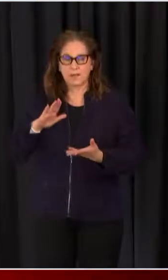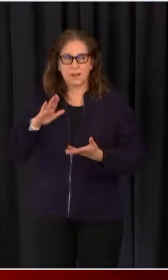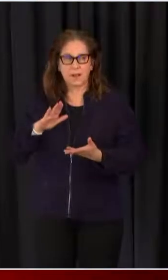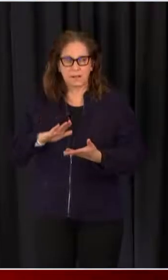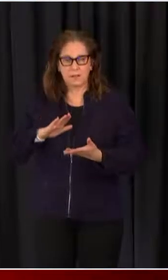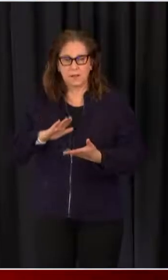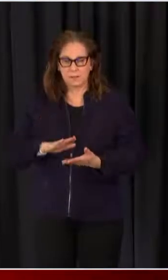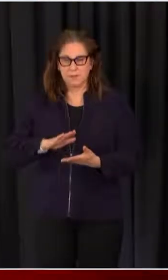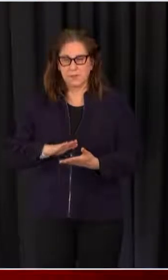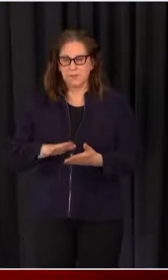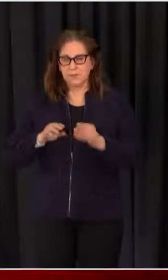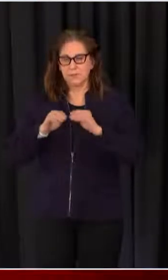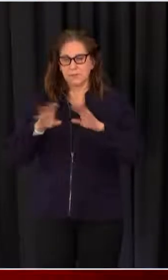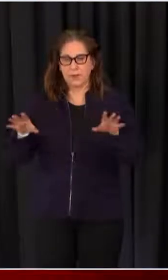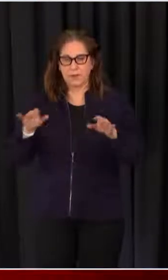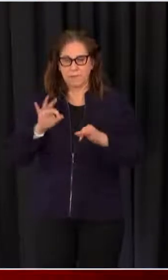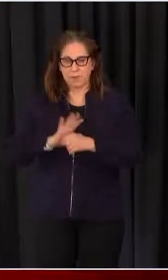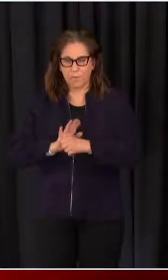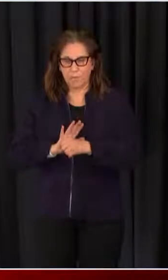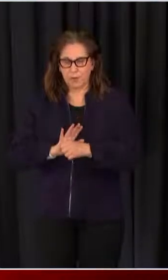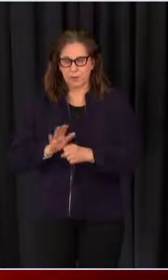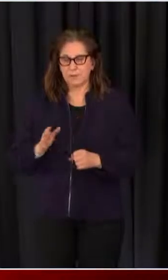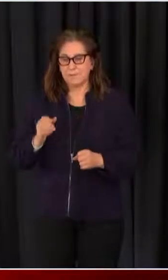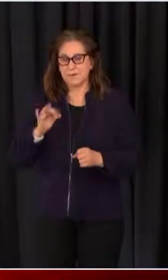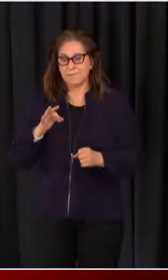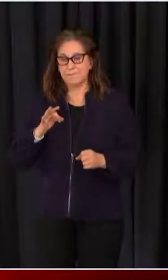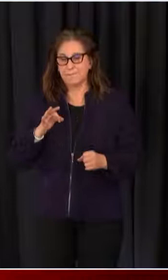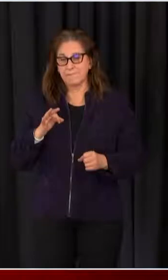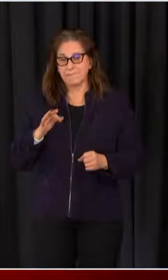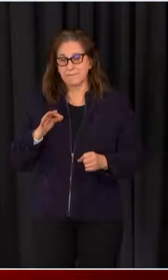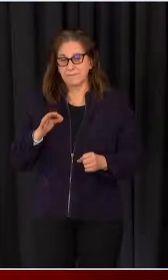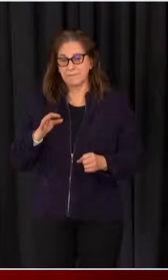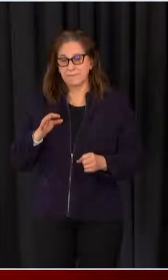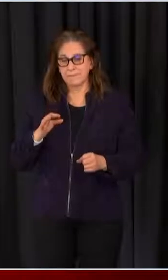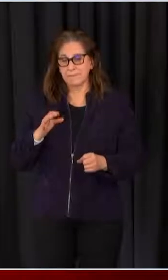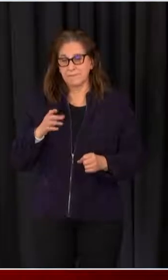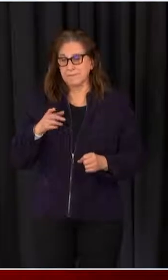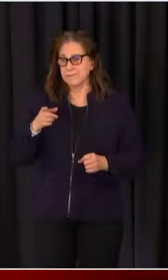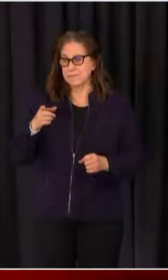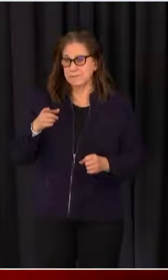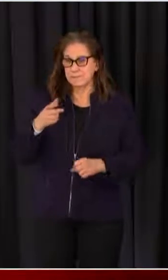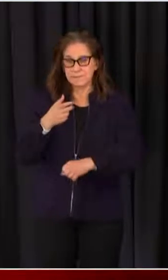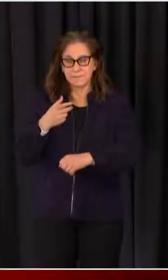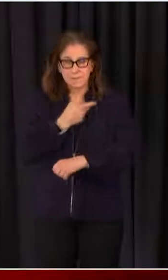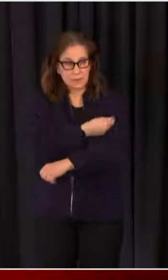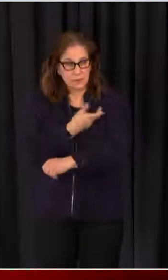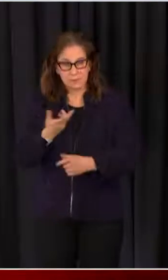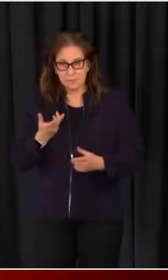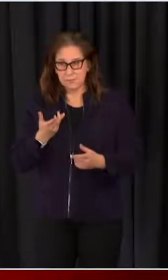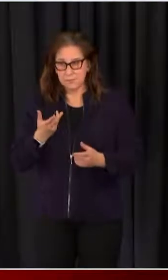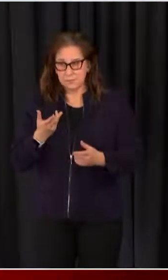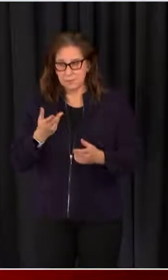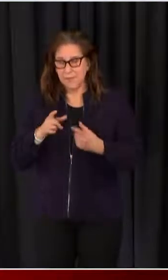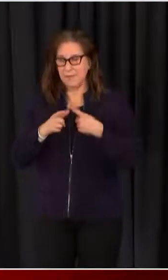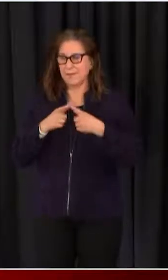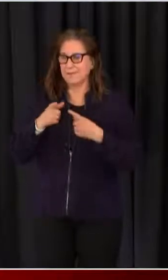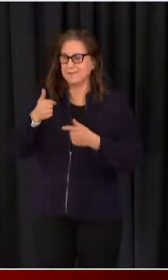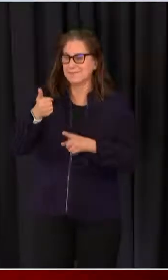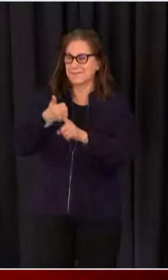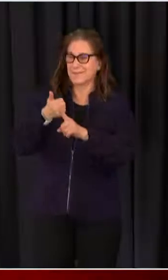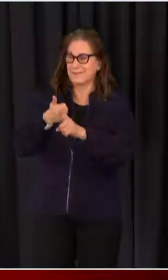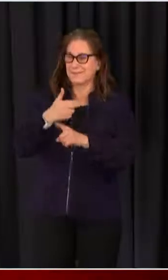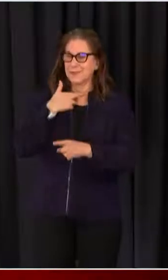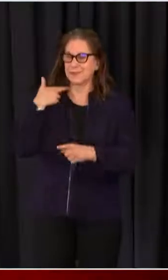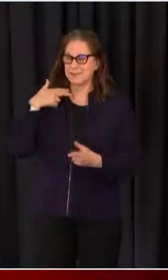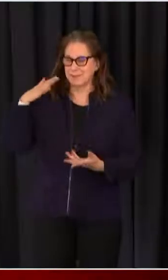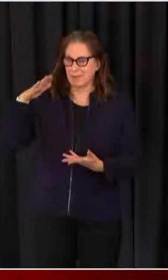risk for transmitting the virus to other people for 90 days after they are fully vaccinated, we are comfortable with reflecting